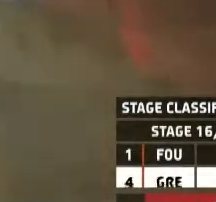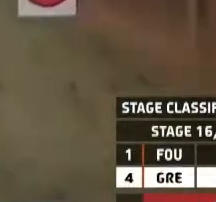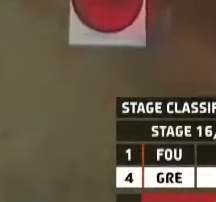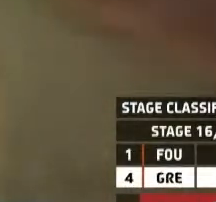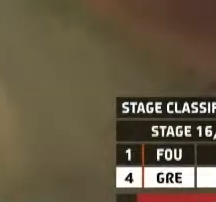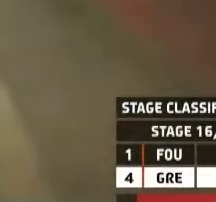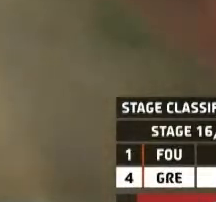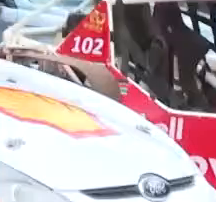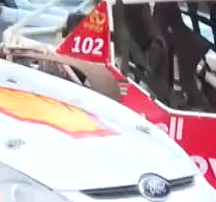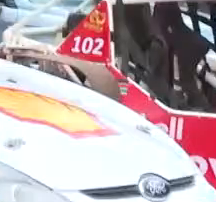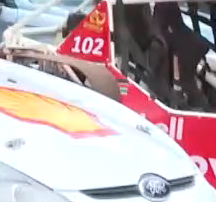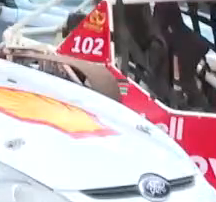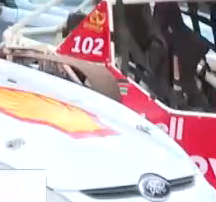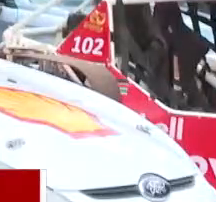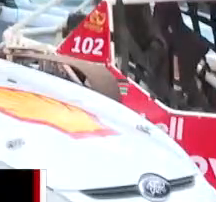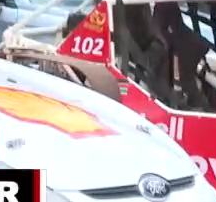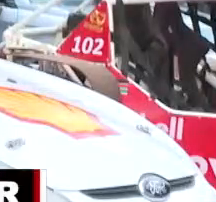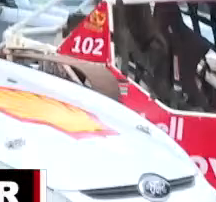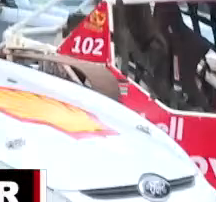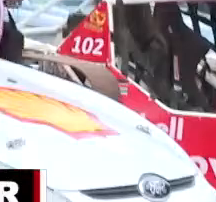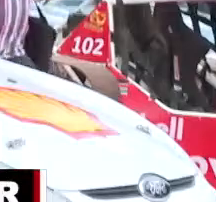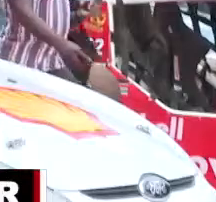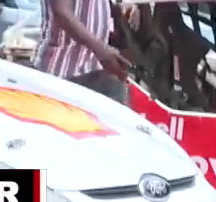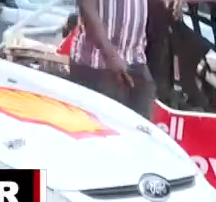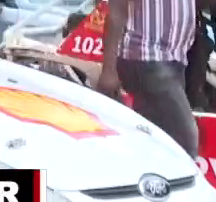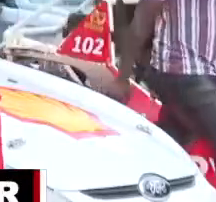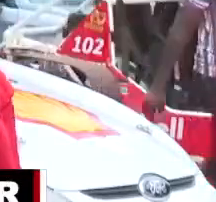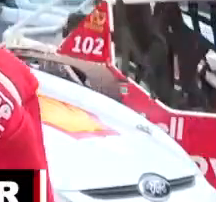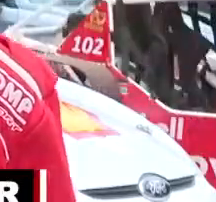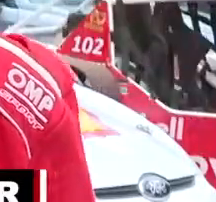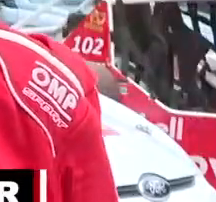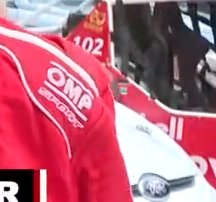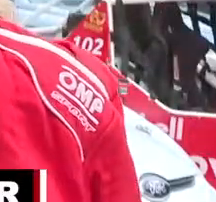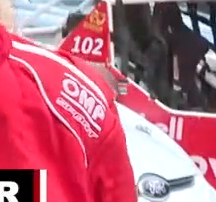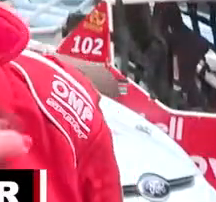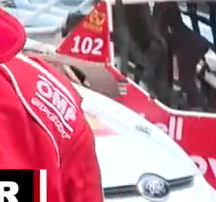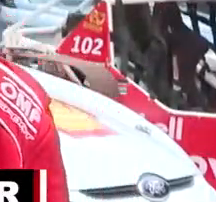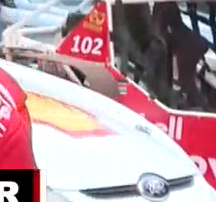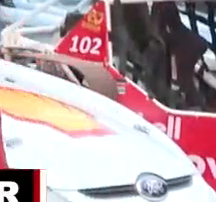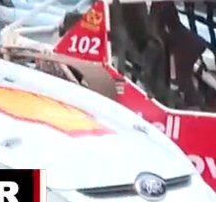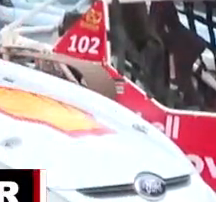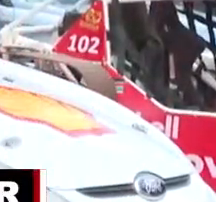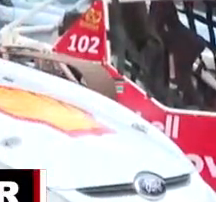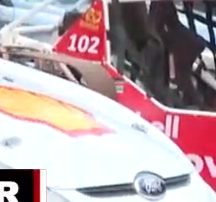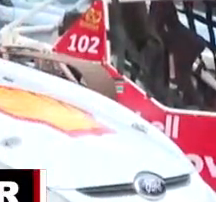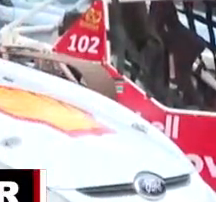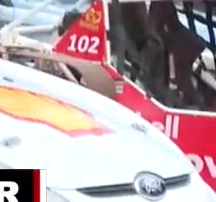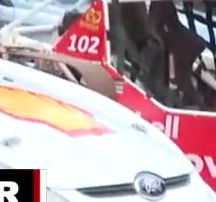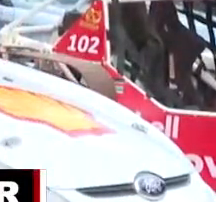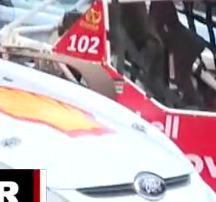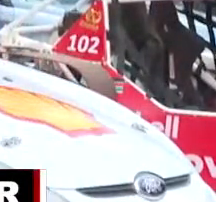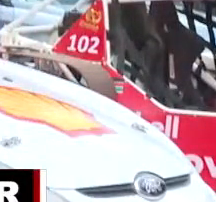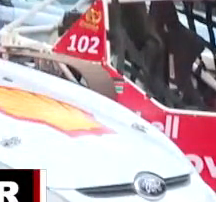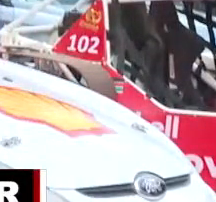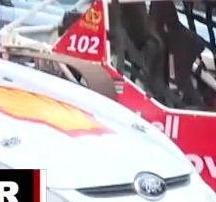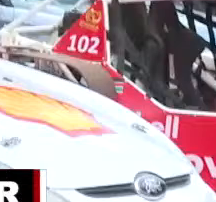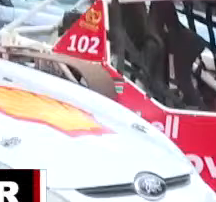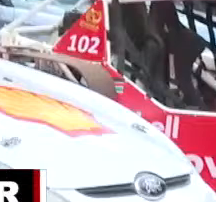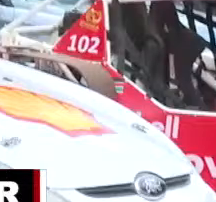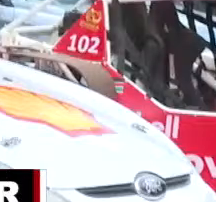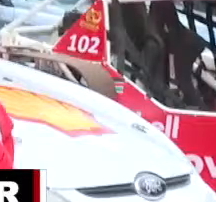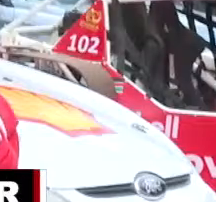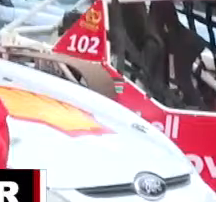it's a lot of fun too. My name is Lisa, and if you don't know what that stands for, it stands for Life is So Amazing.